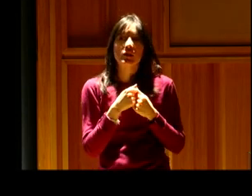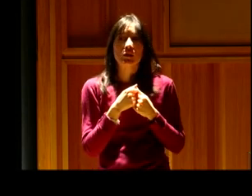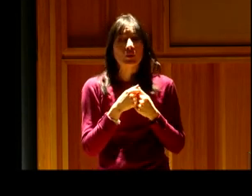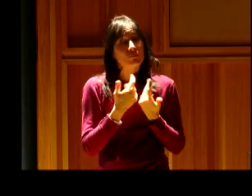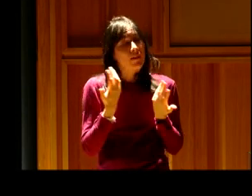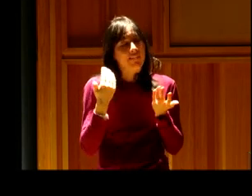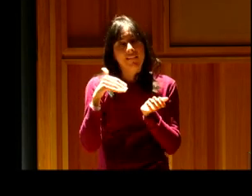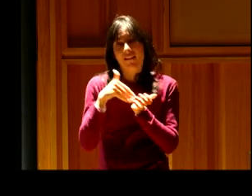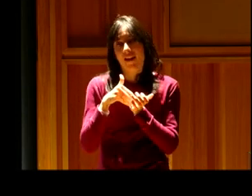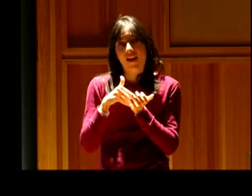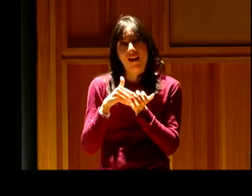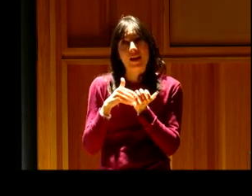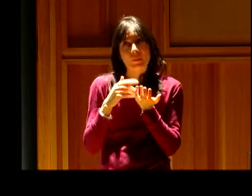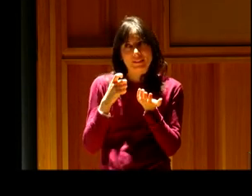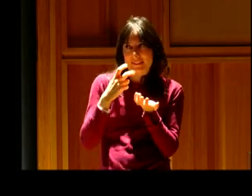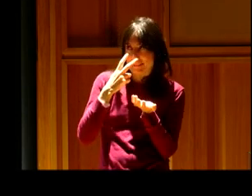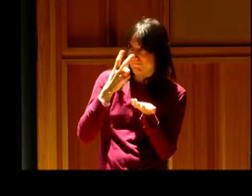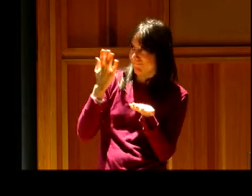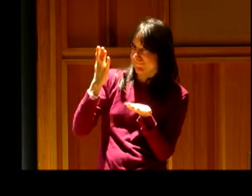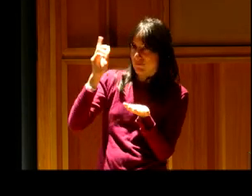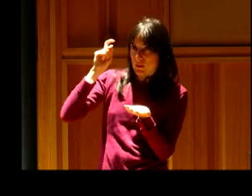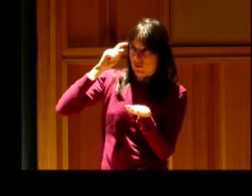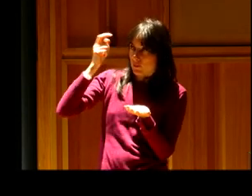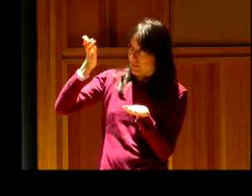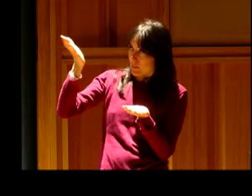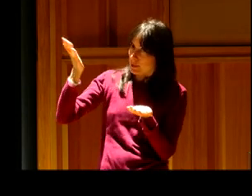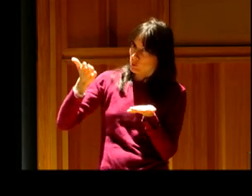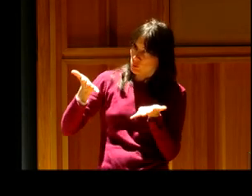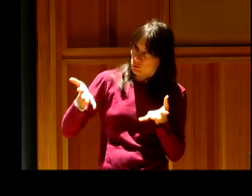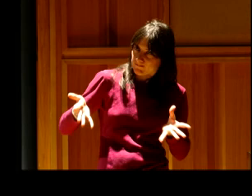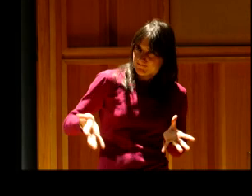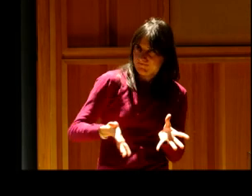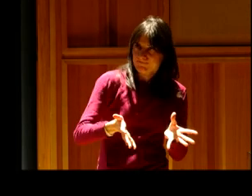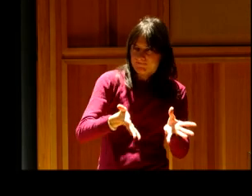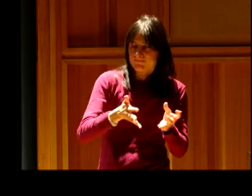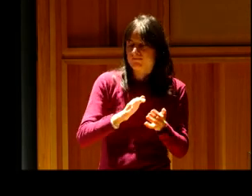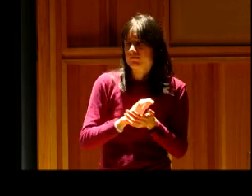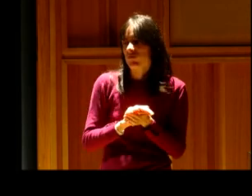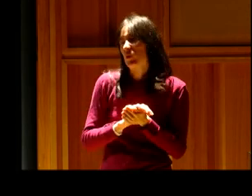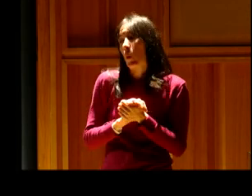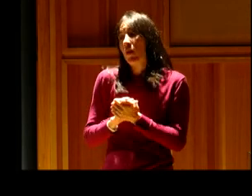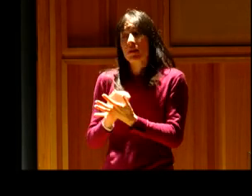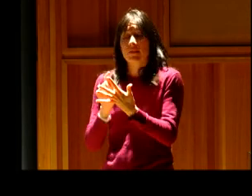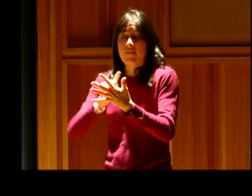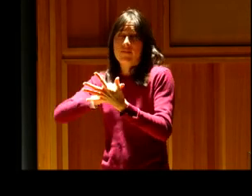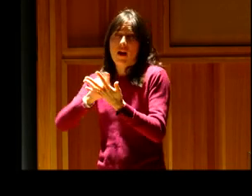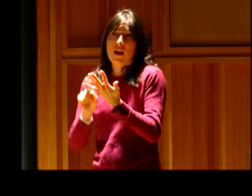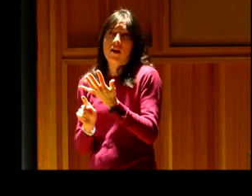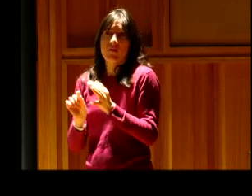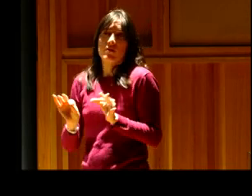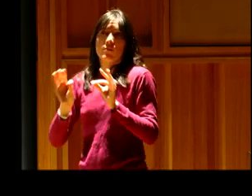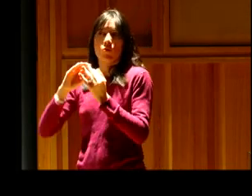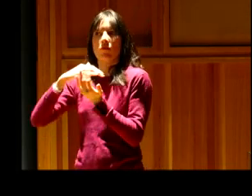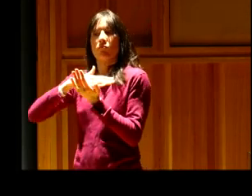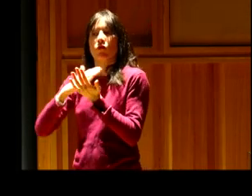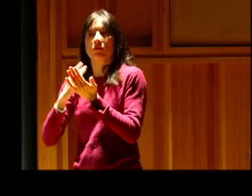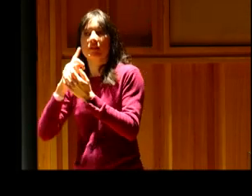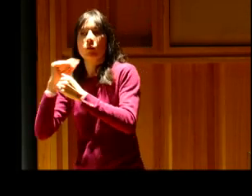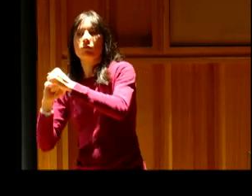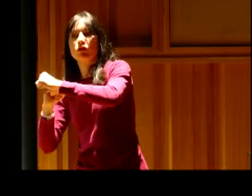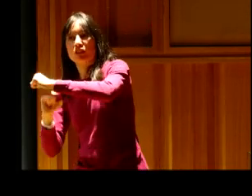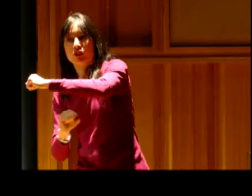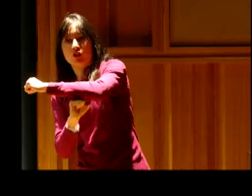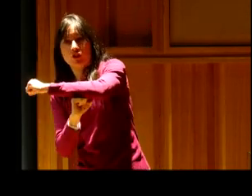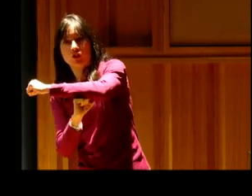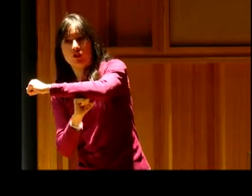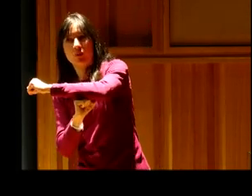political will to see those things happen. So those are the five sections of the bridge. And now